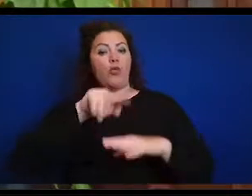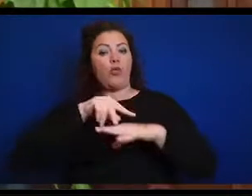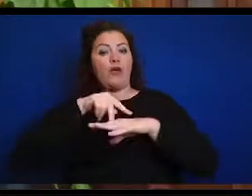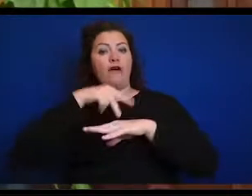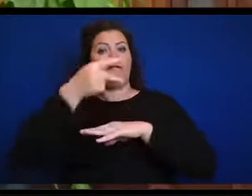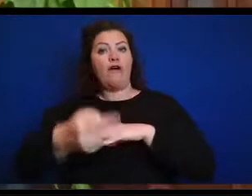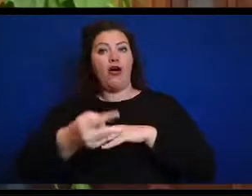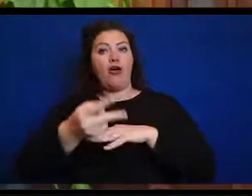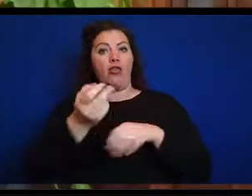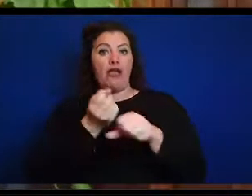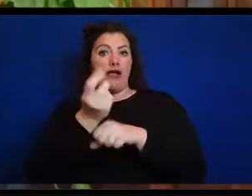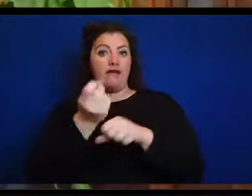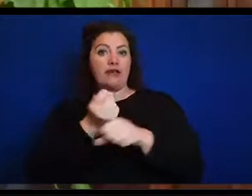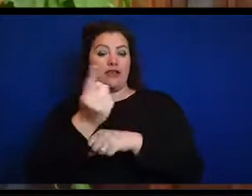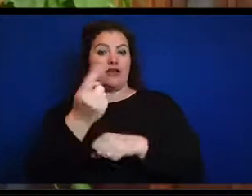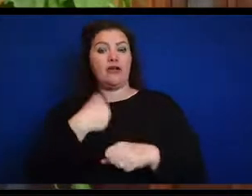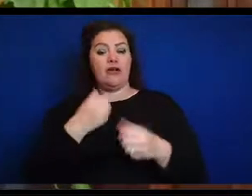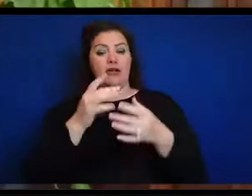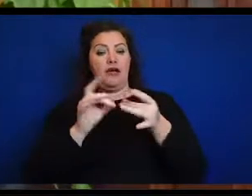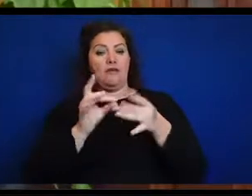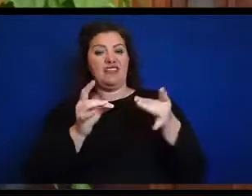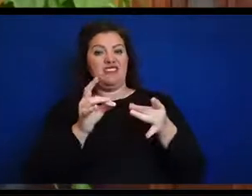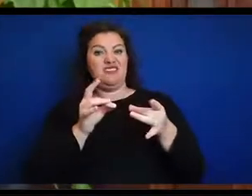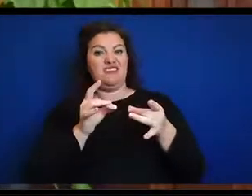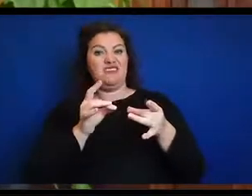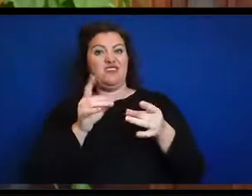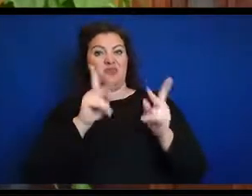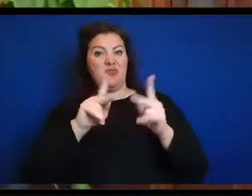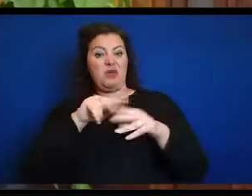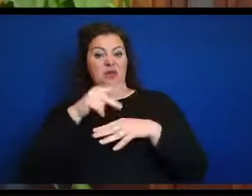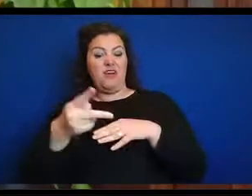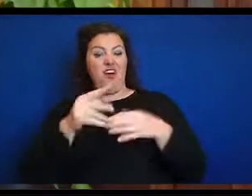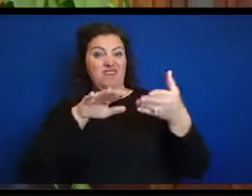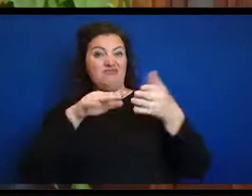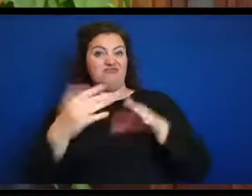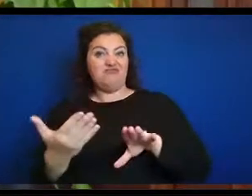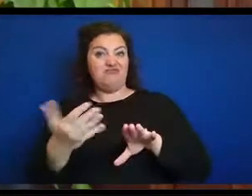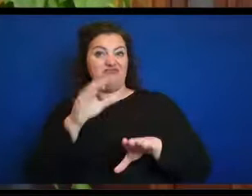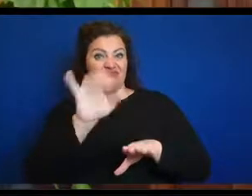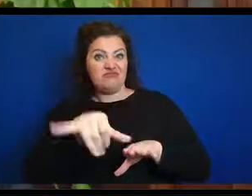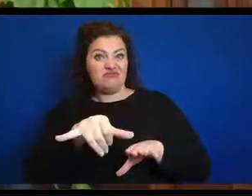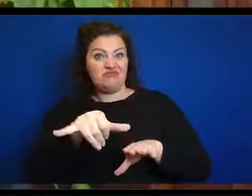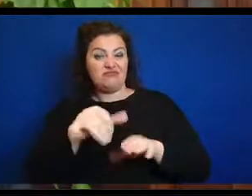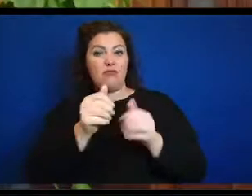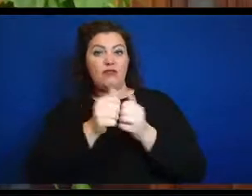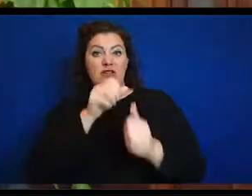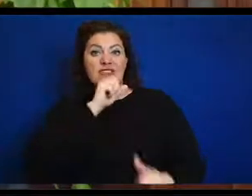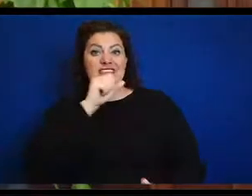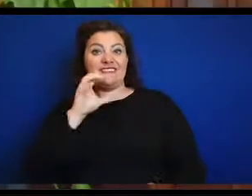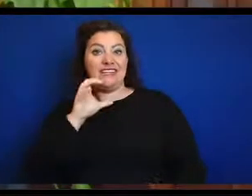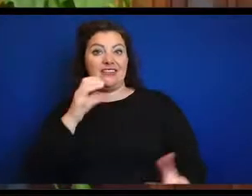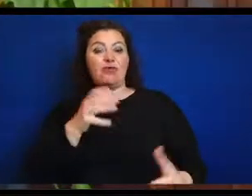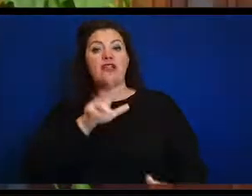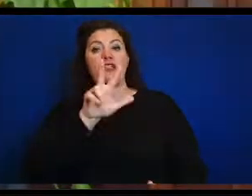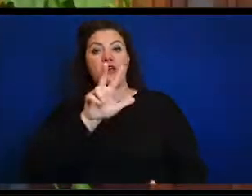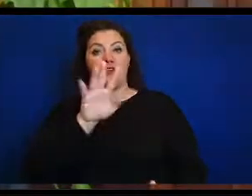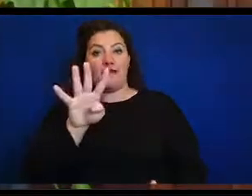And as I mentioned, the death number that's related to these falls among seniors is